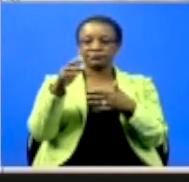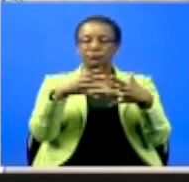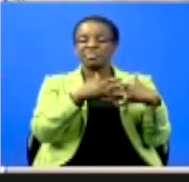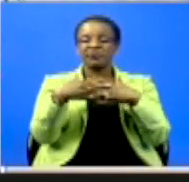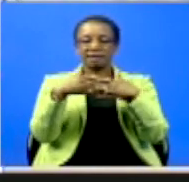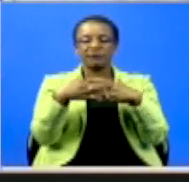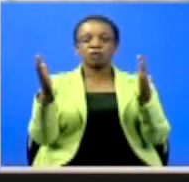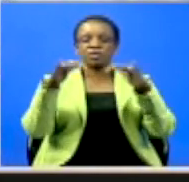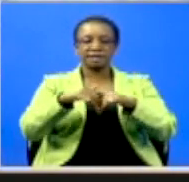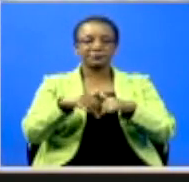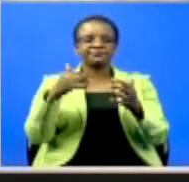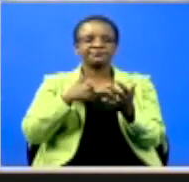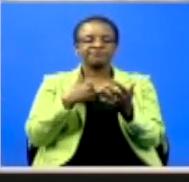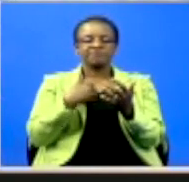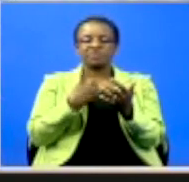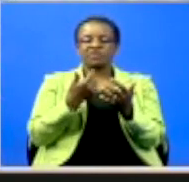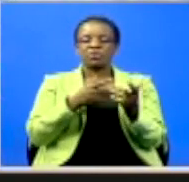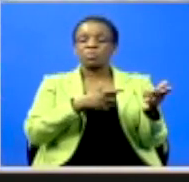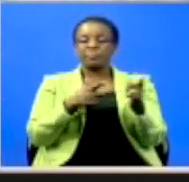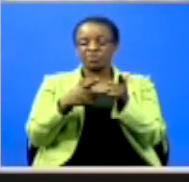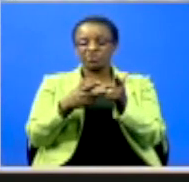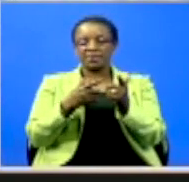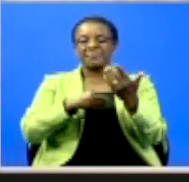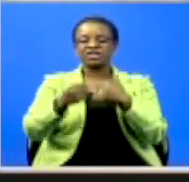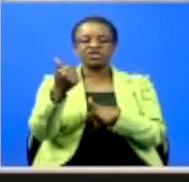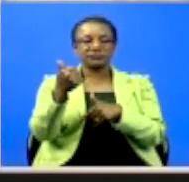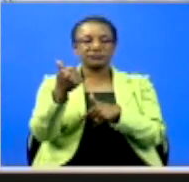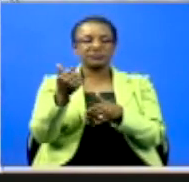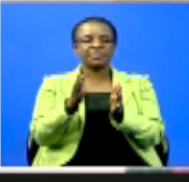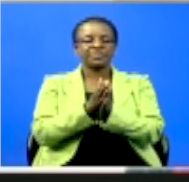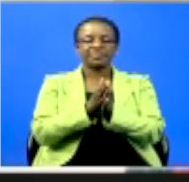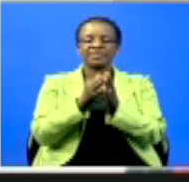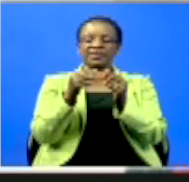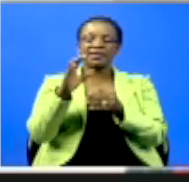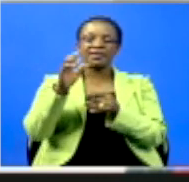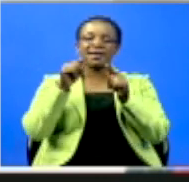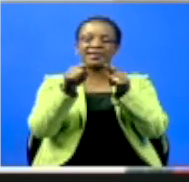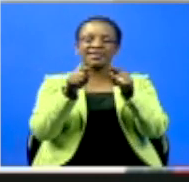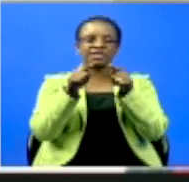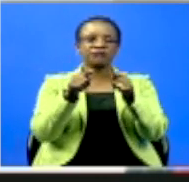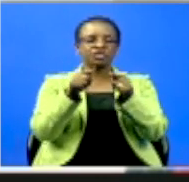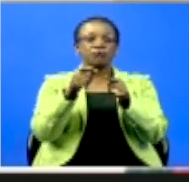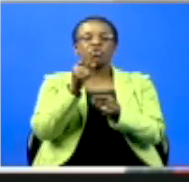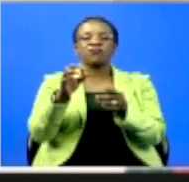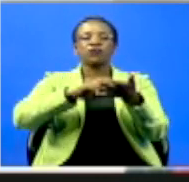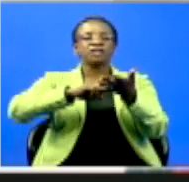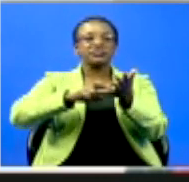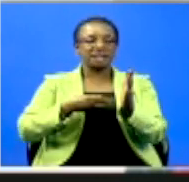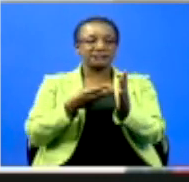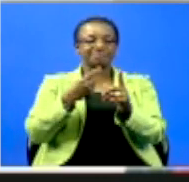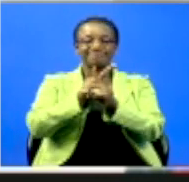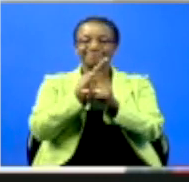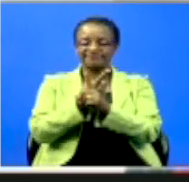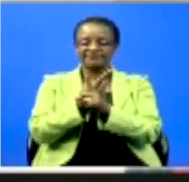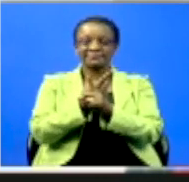halt the pending weapons purchase, citing, quote, credible allegations of faulty contracting practices,